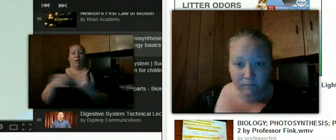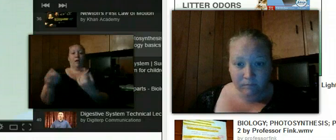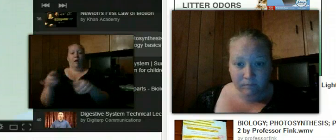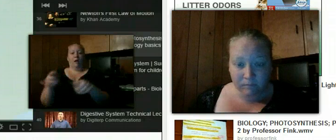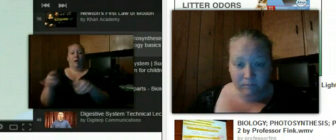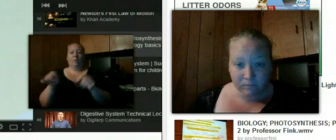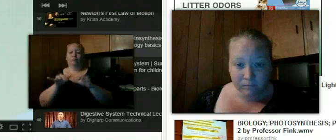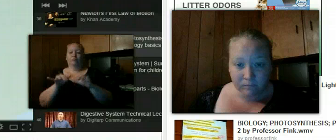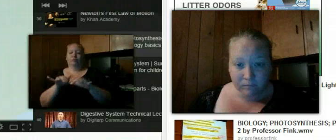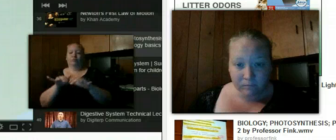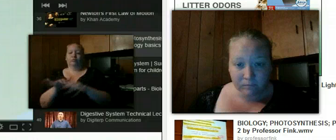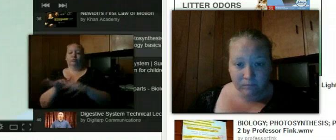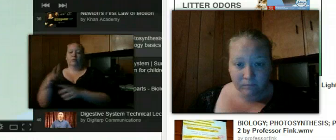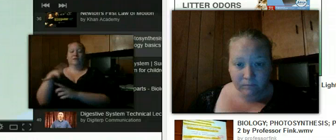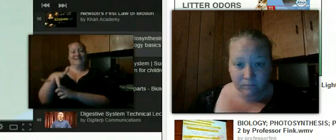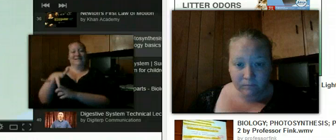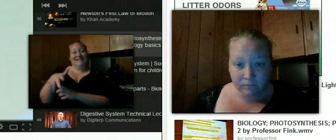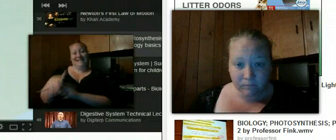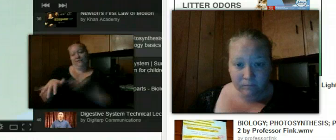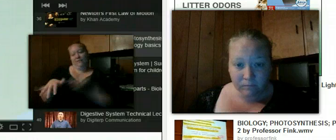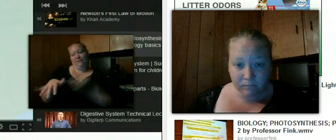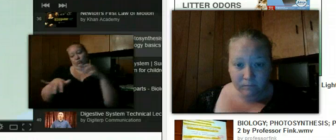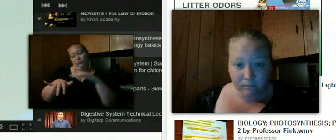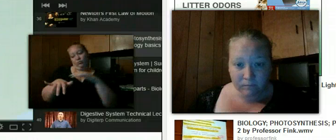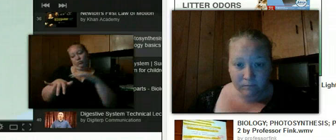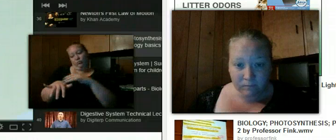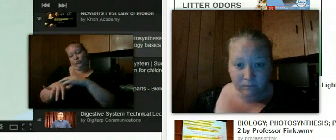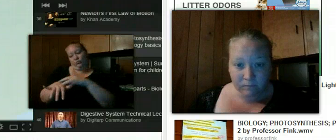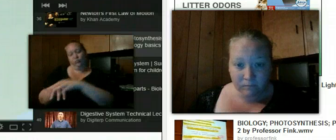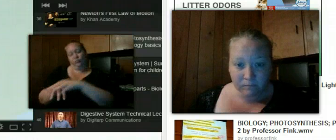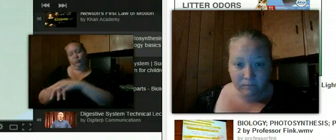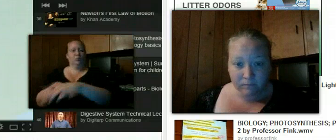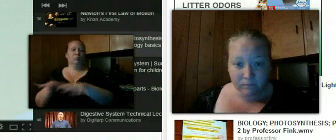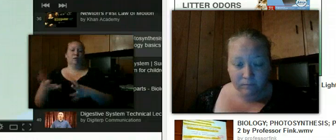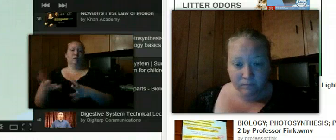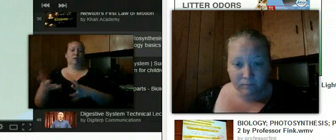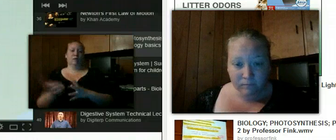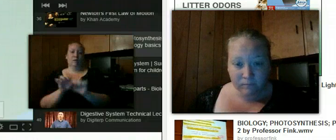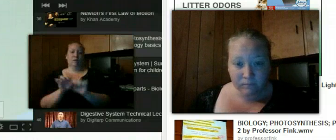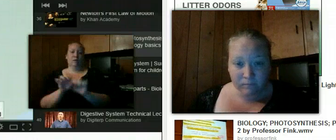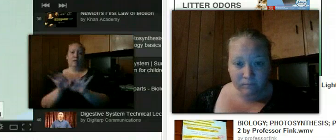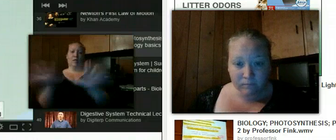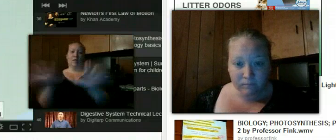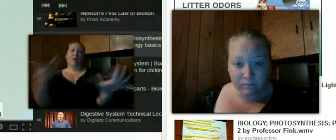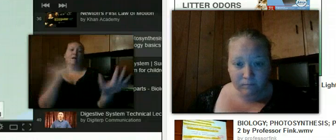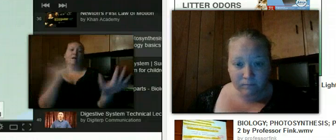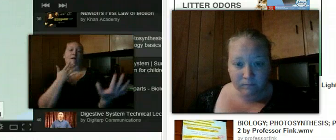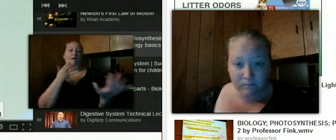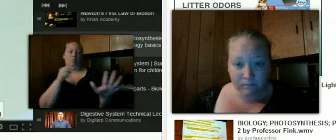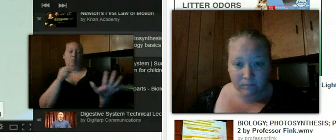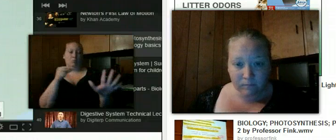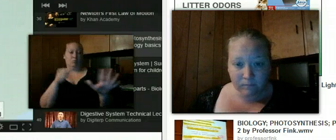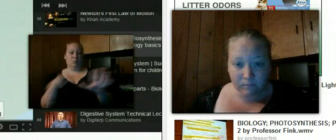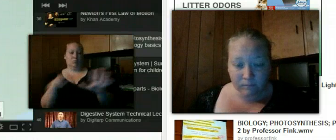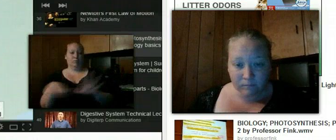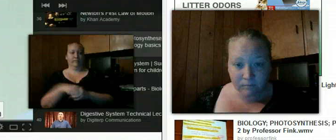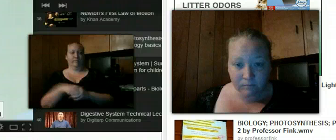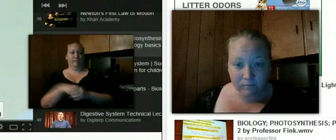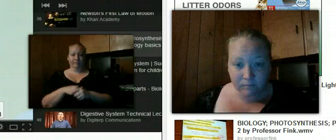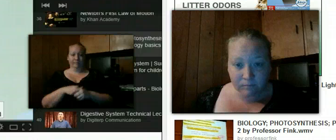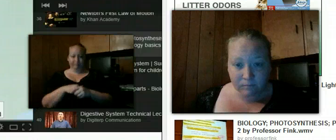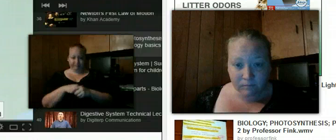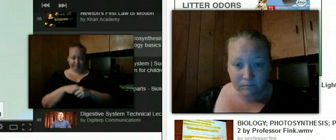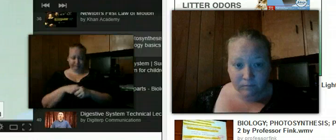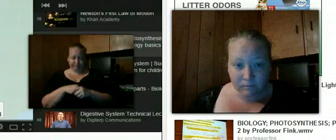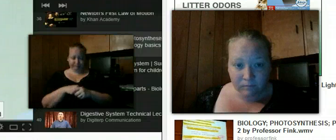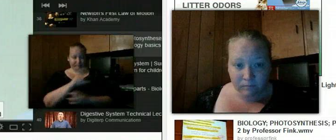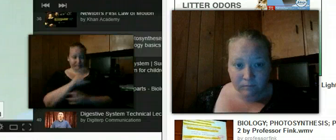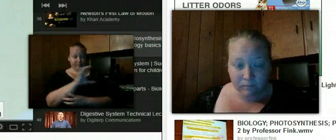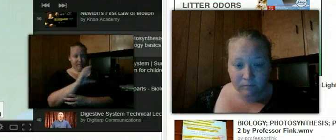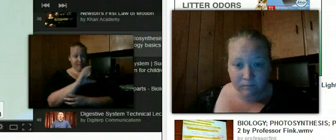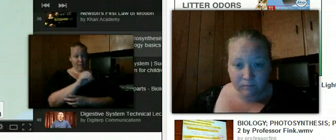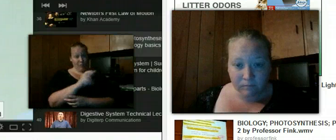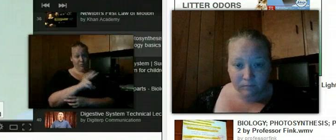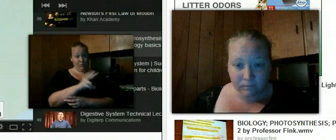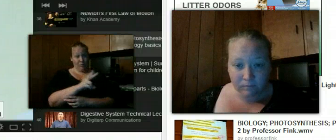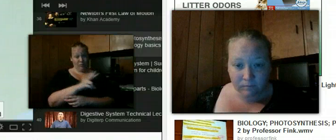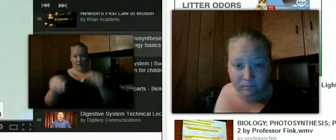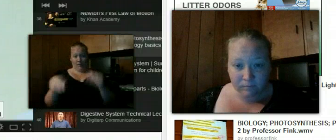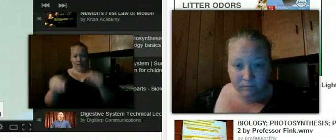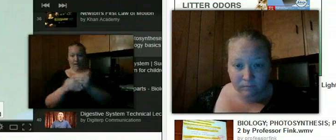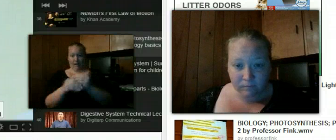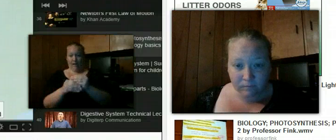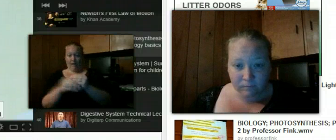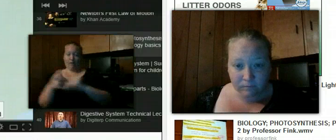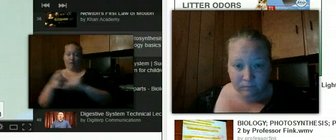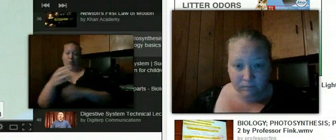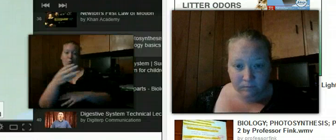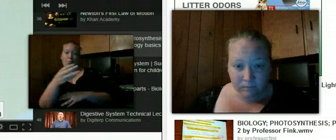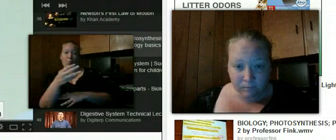takes place in the leaves of the plant during photosynthesis. Carbon dioxide plus water in the presence of